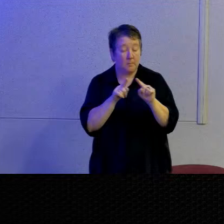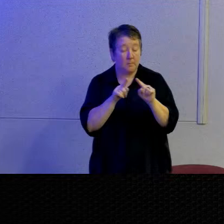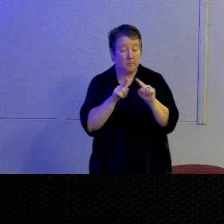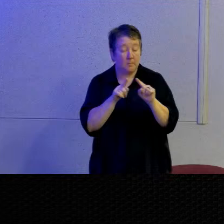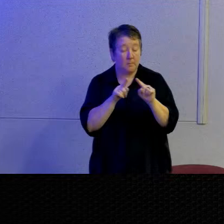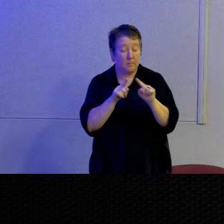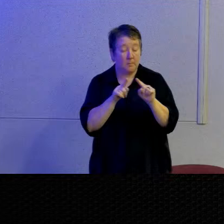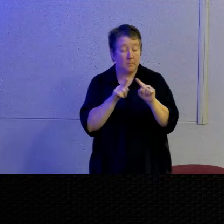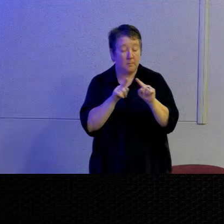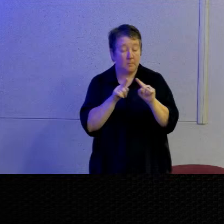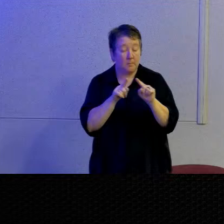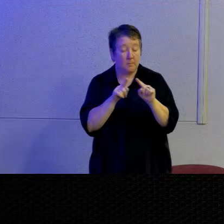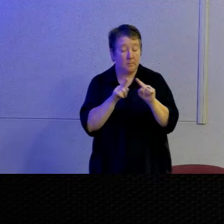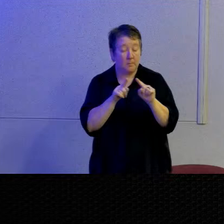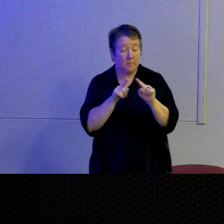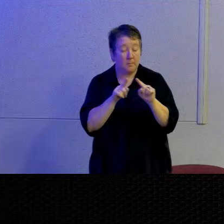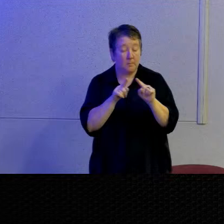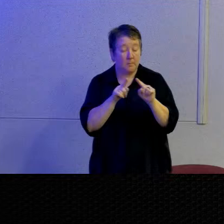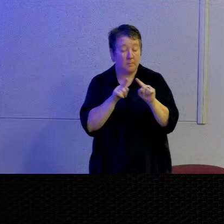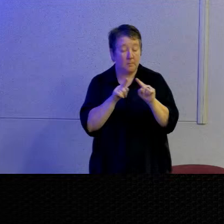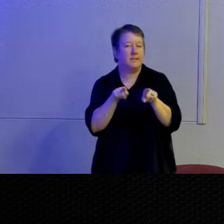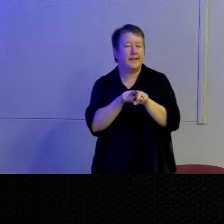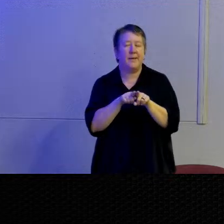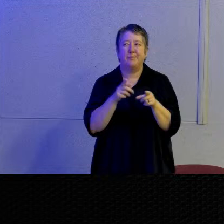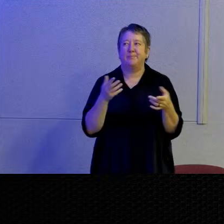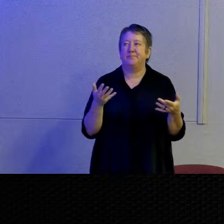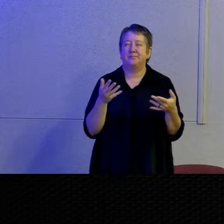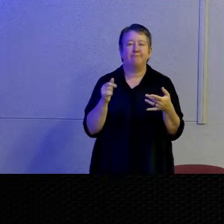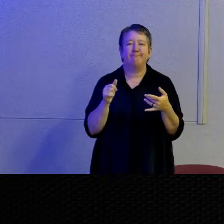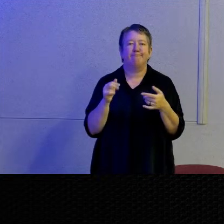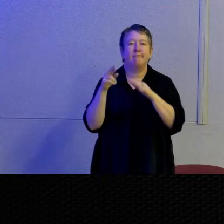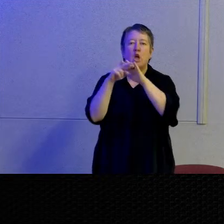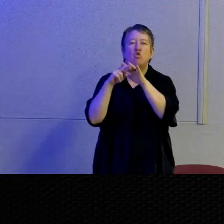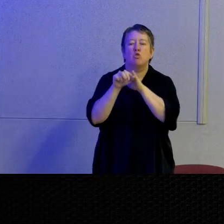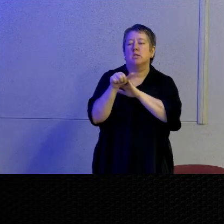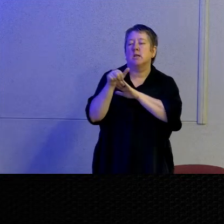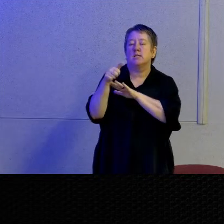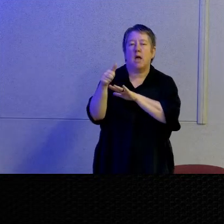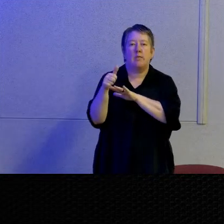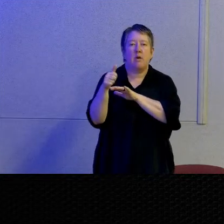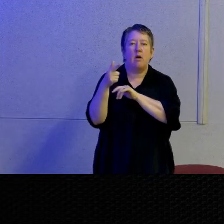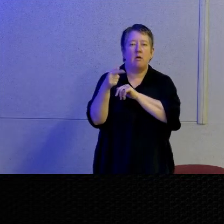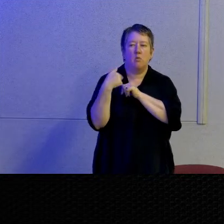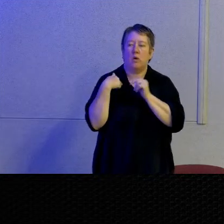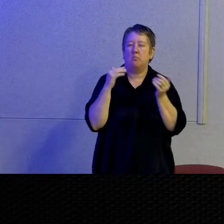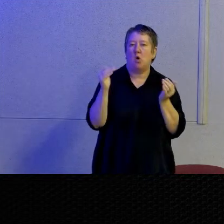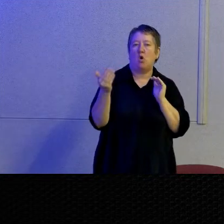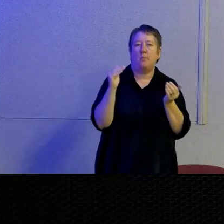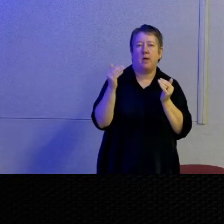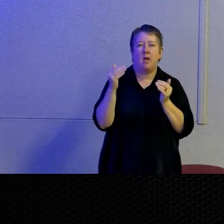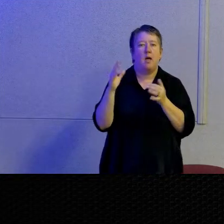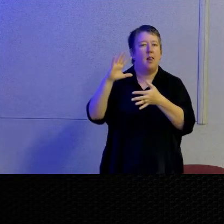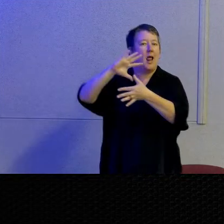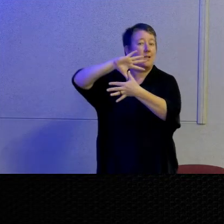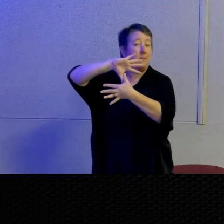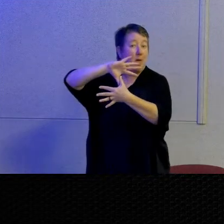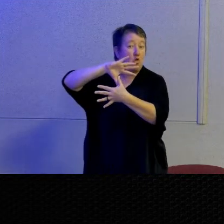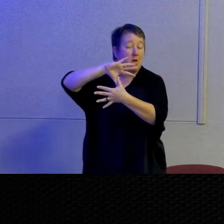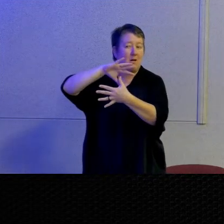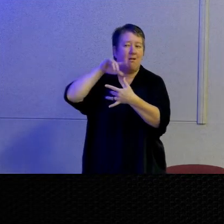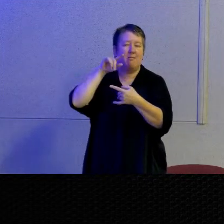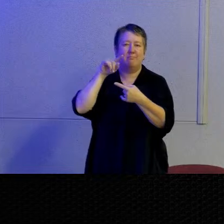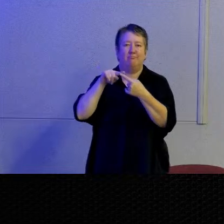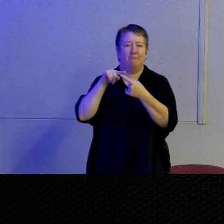we are comparing ourselves also with other regions like Latin America. They are starting to form their